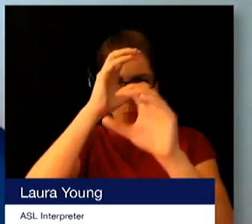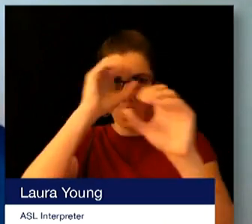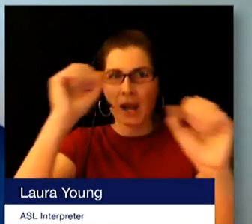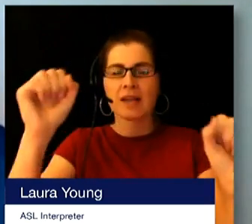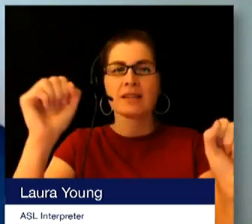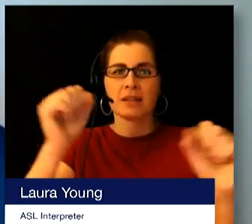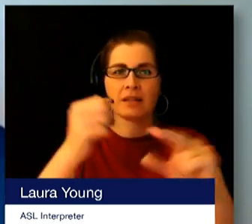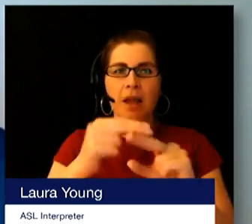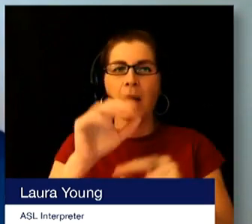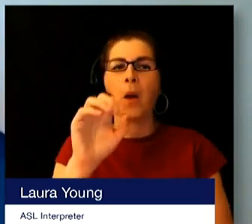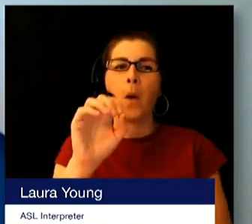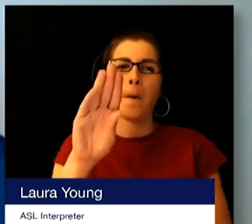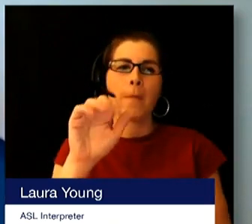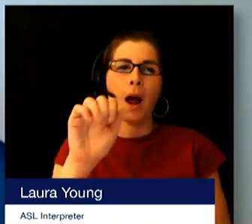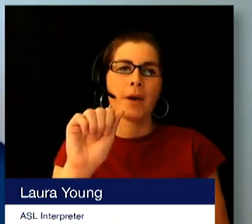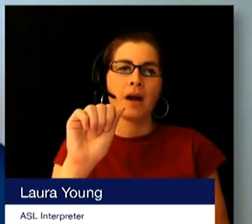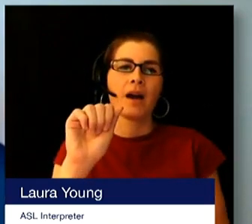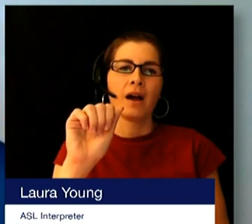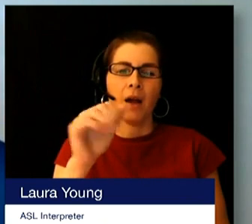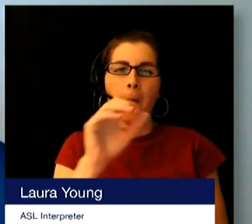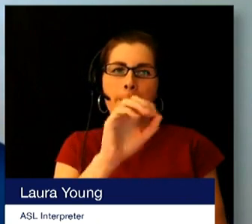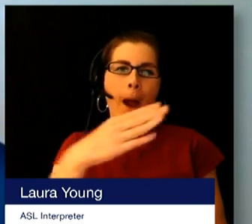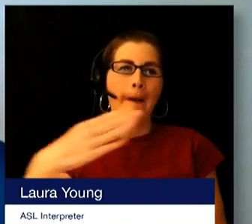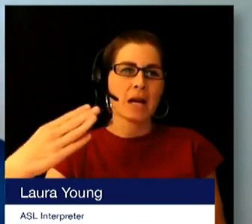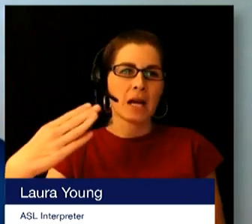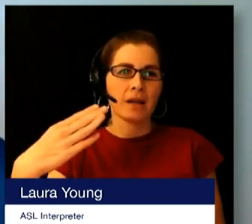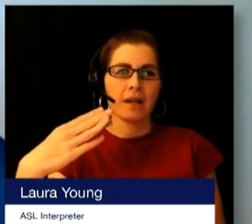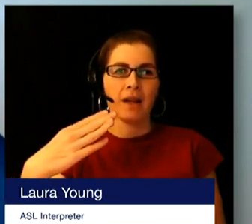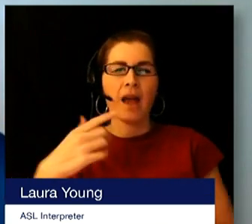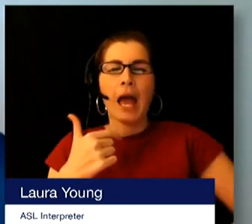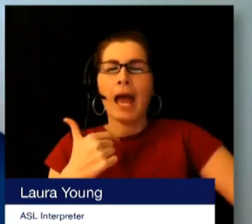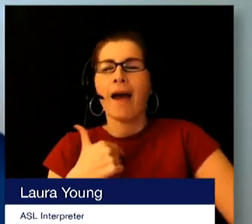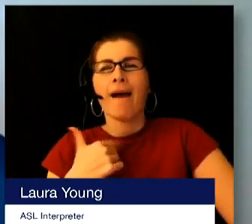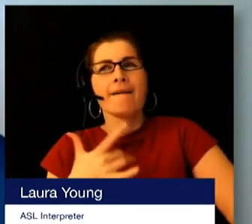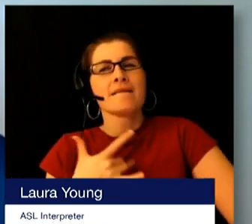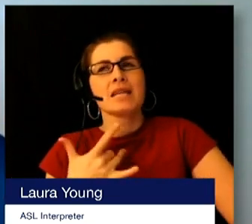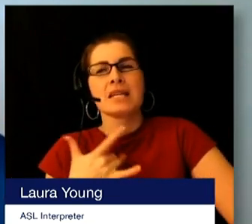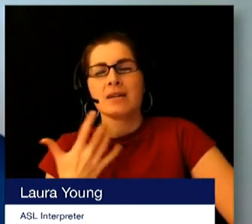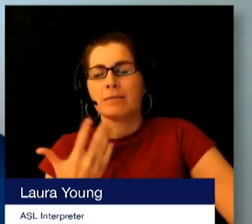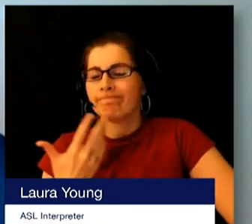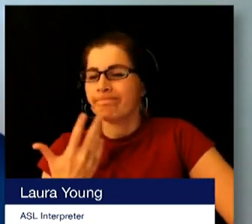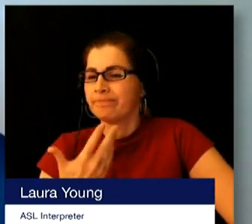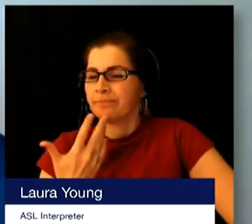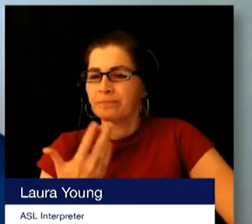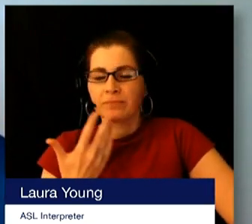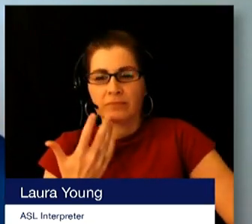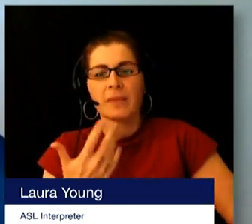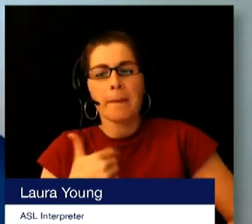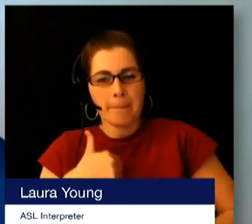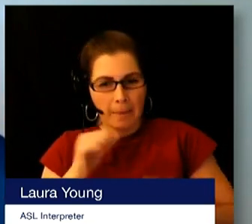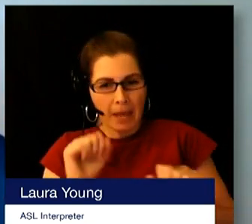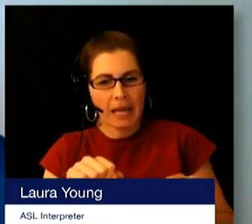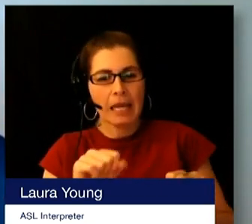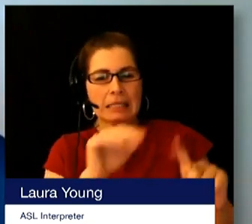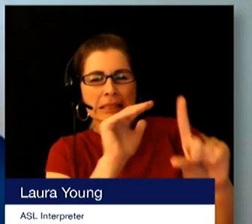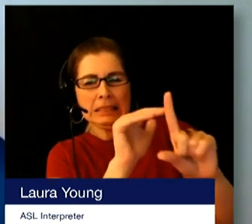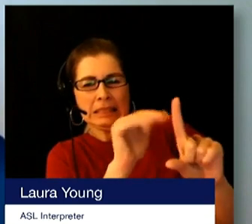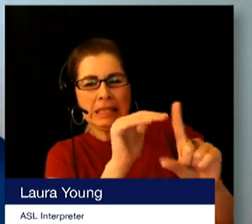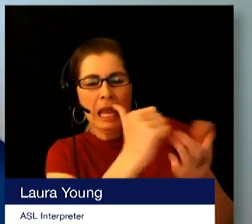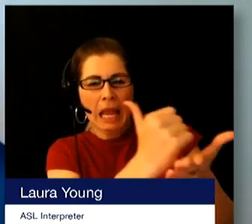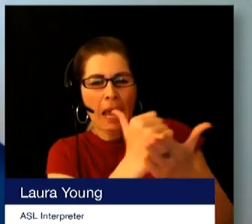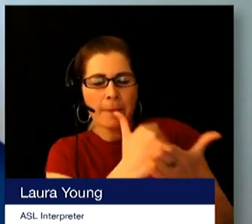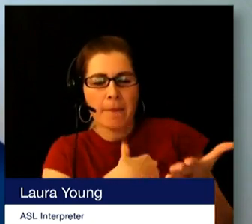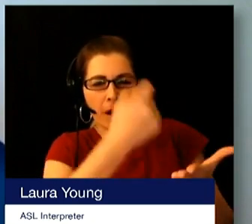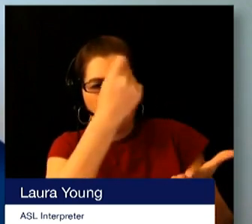named President Barack Obama, and I had just felt if there was some way somehow that I could get him to understand about who